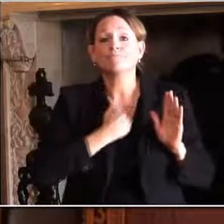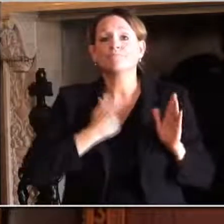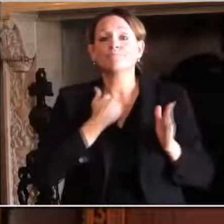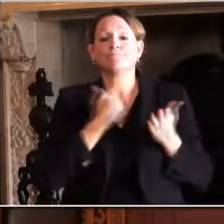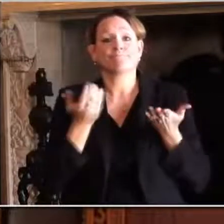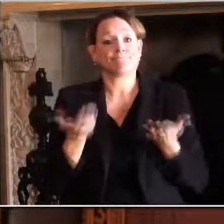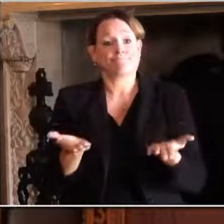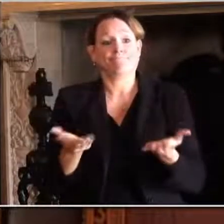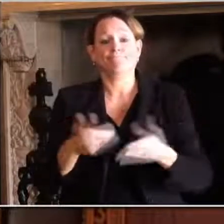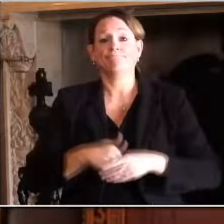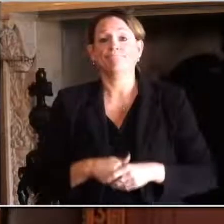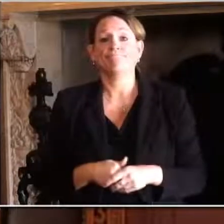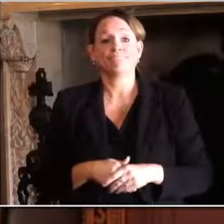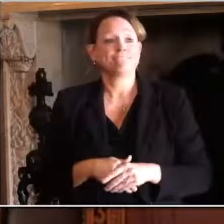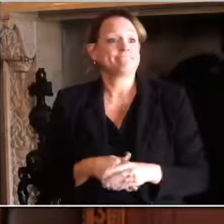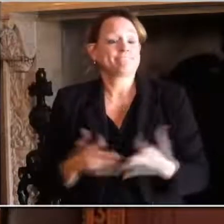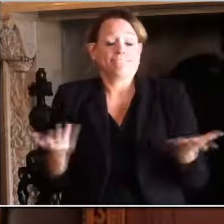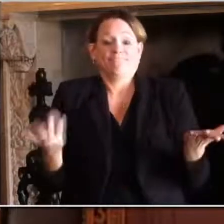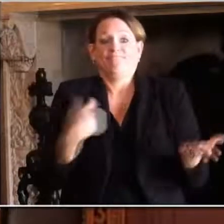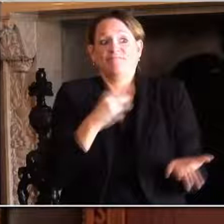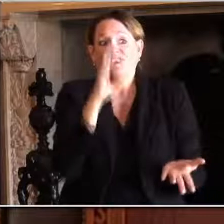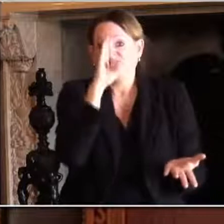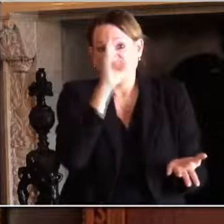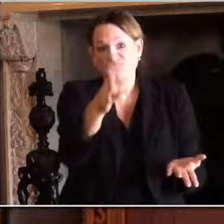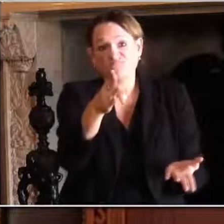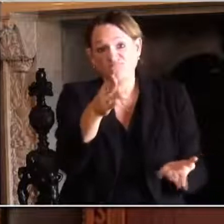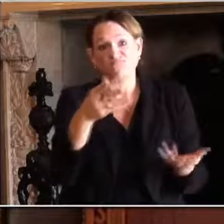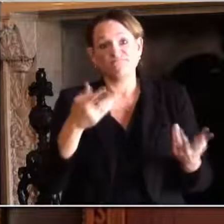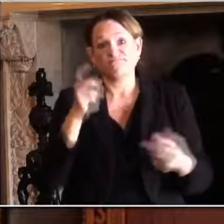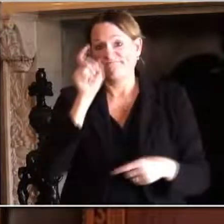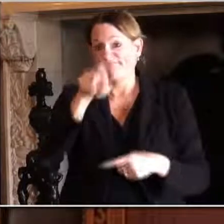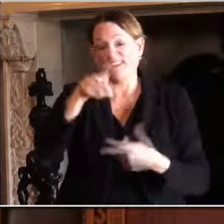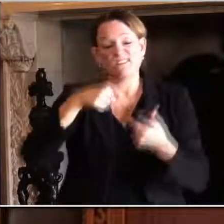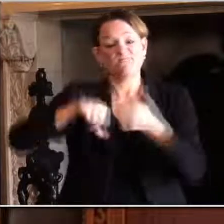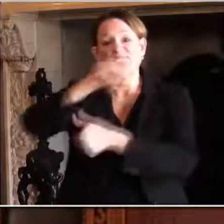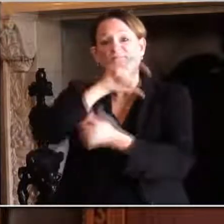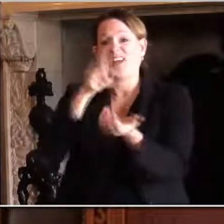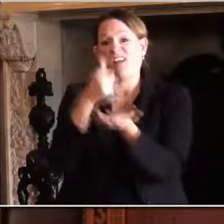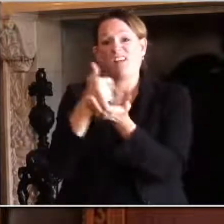but we need to do it for each other, and if we don't,